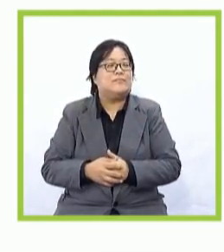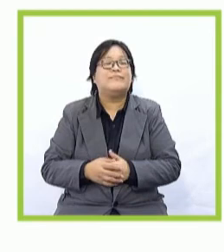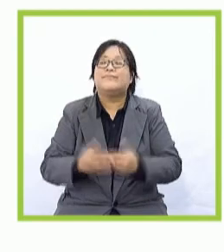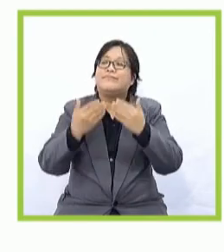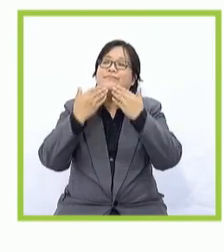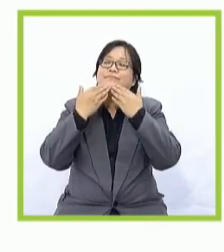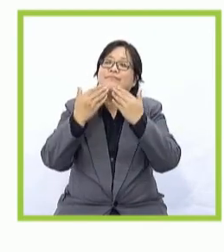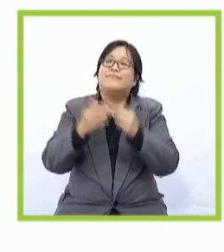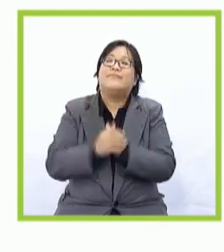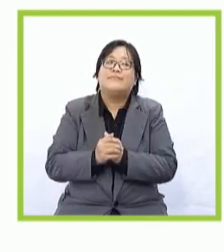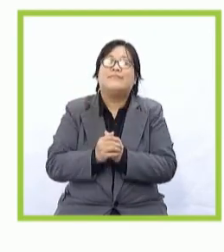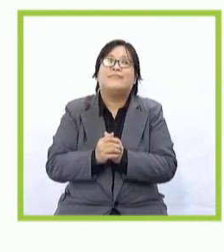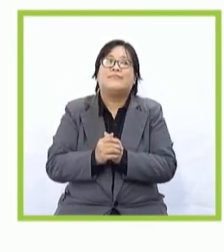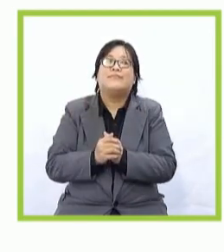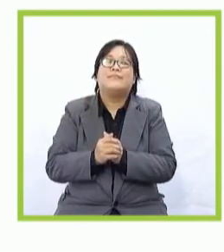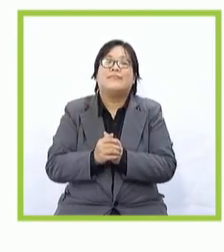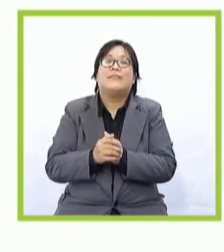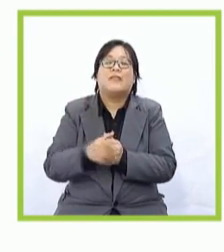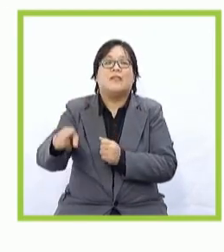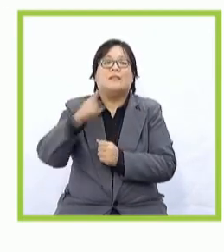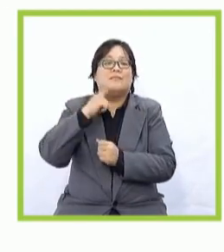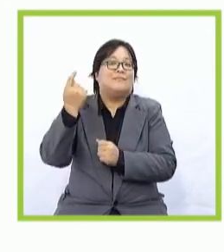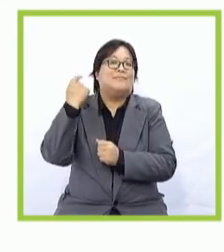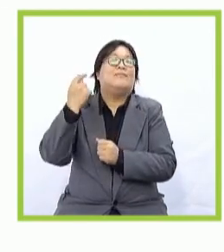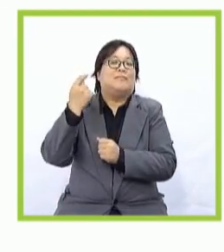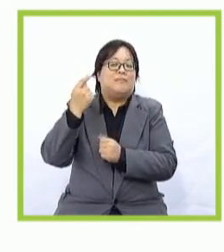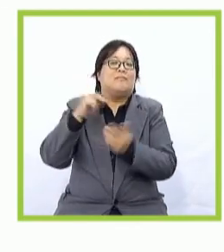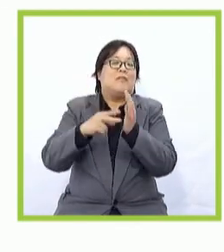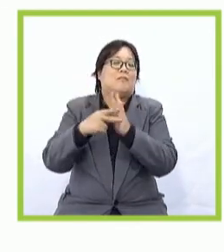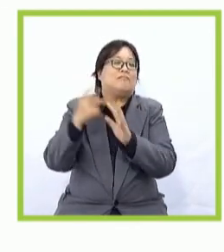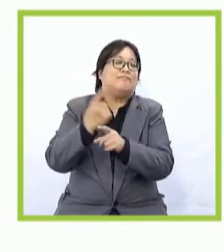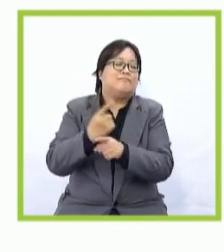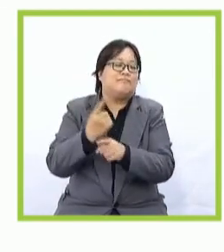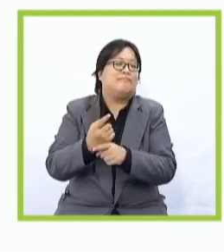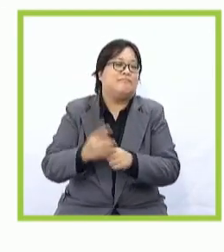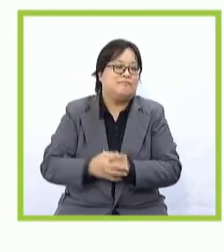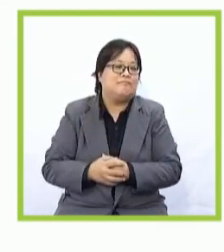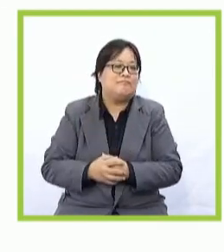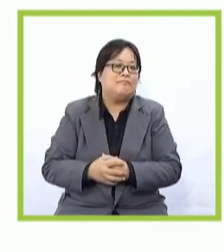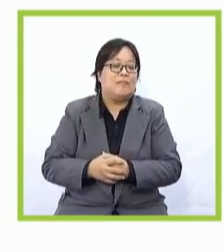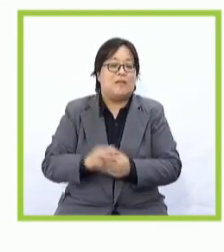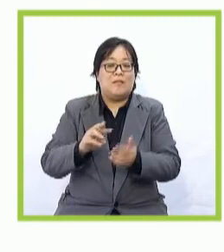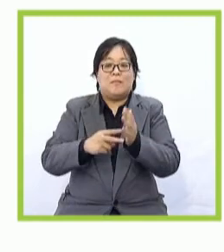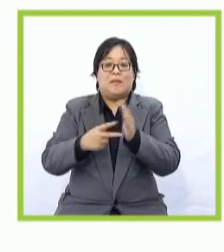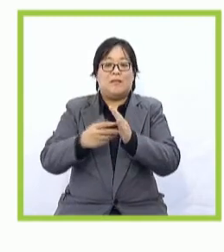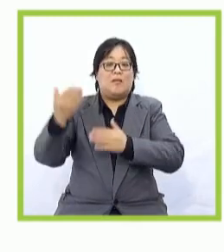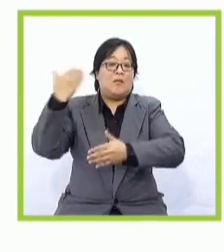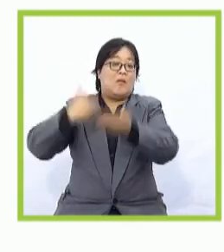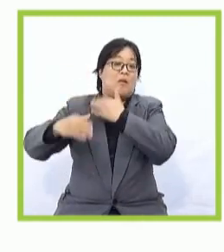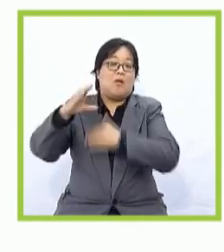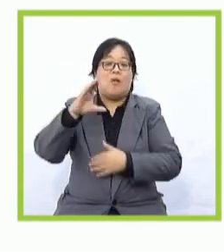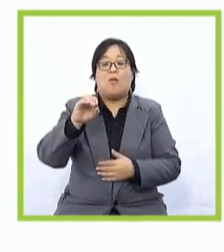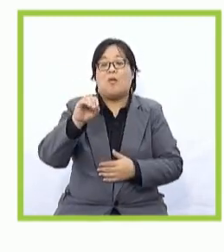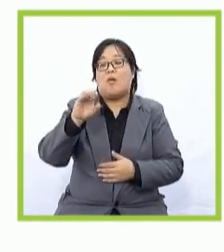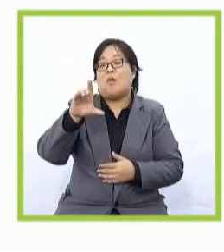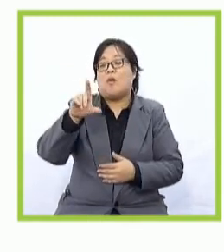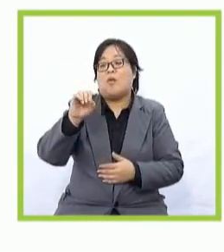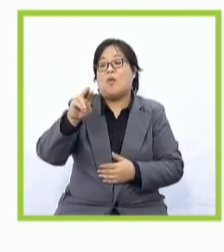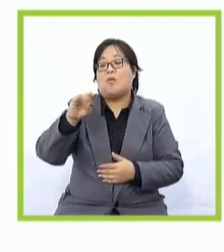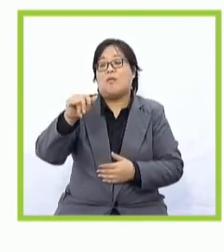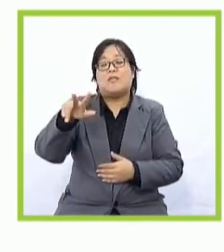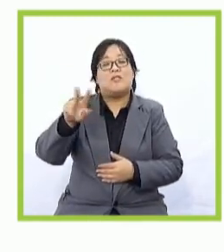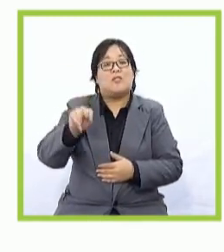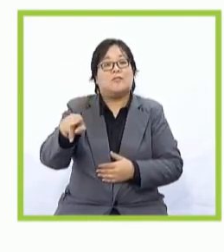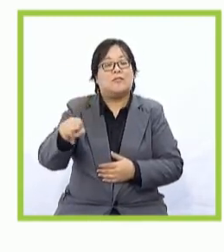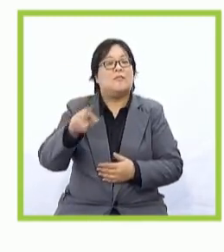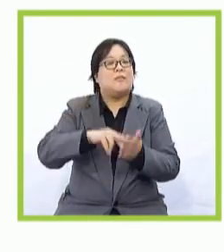Thanks, Ben. And I think the idea that you were mentioning, it absolutely is a myth. And in a past conversation with you, you'd also mentioned another myth that